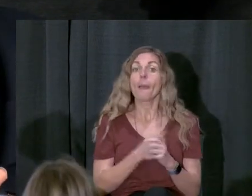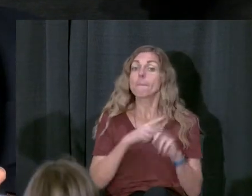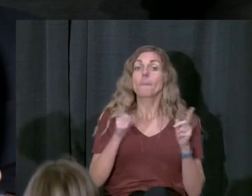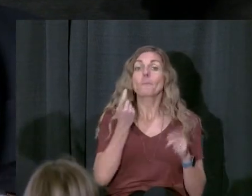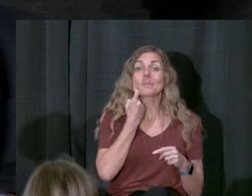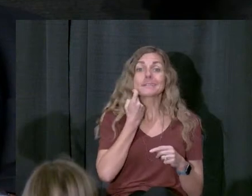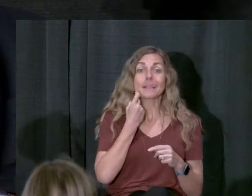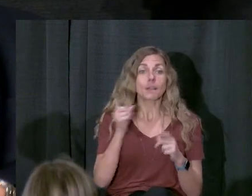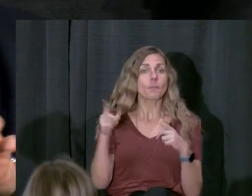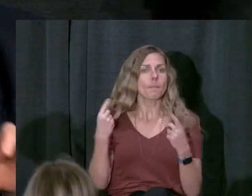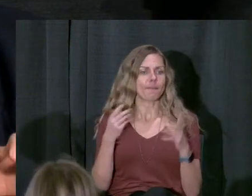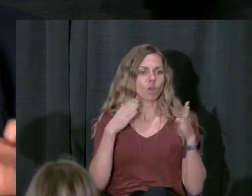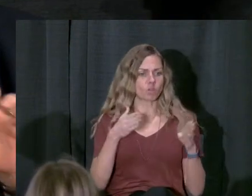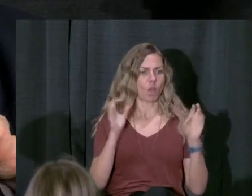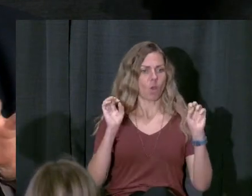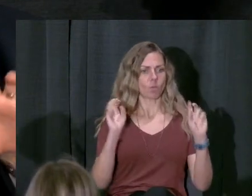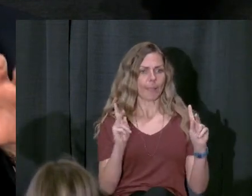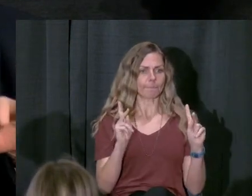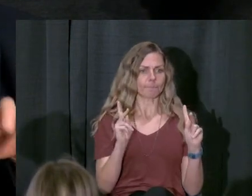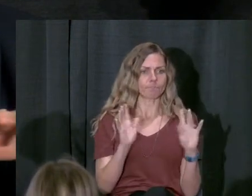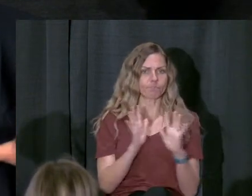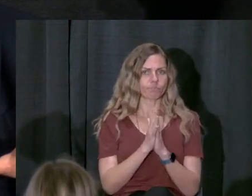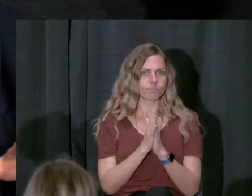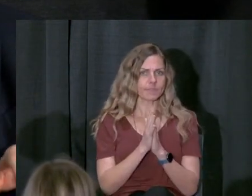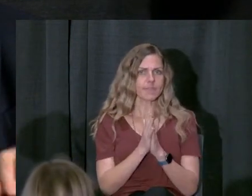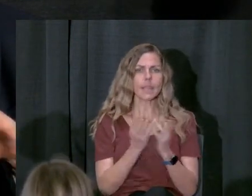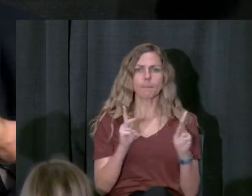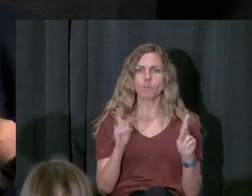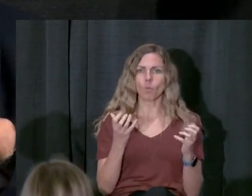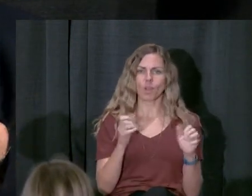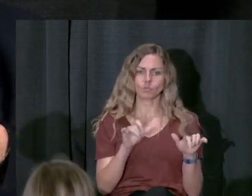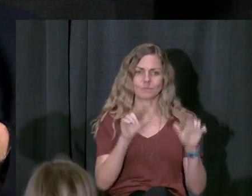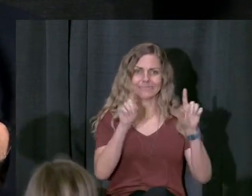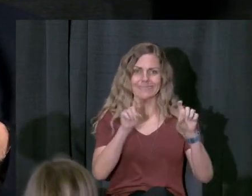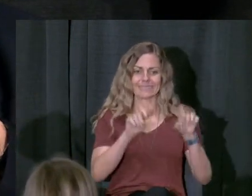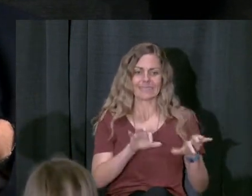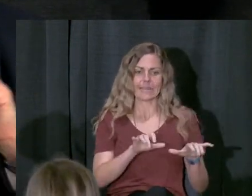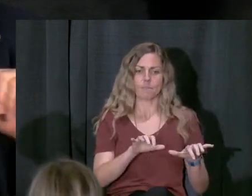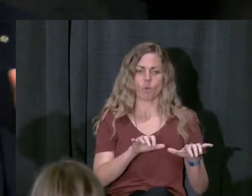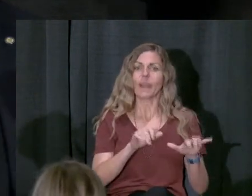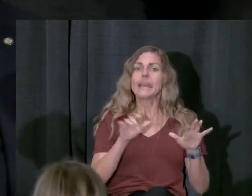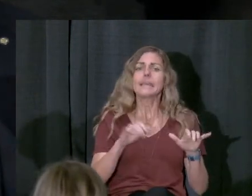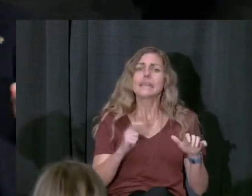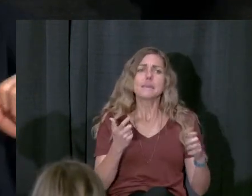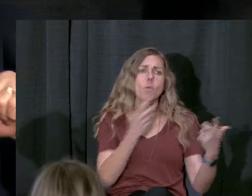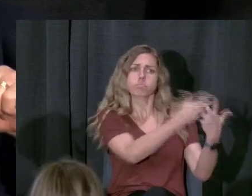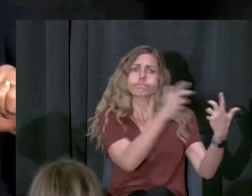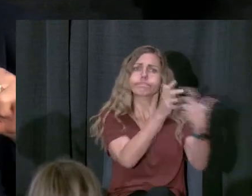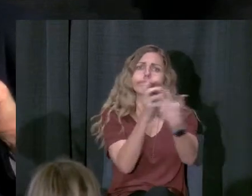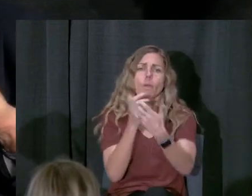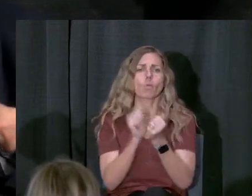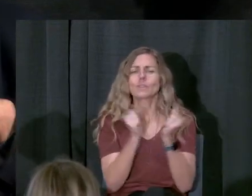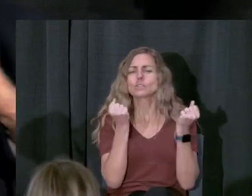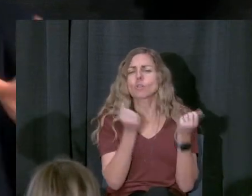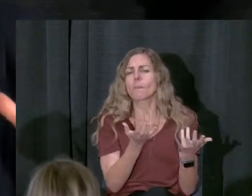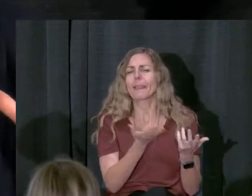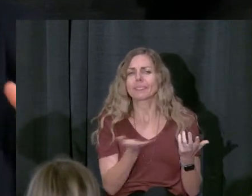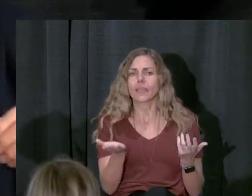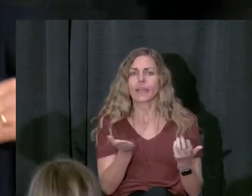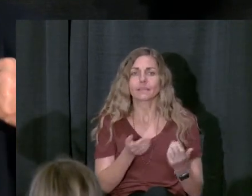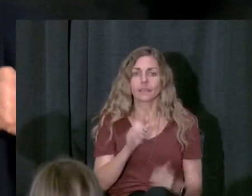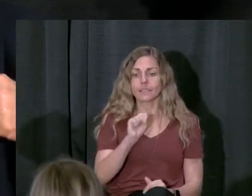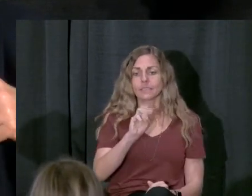focused on, okay, people want to test the keyboard. The keyboard maps to so many things,